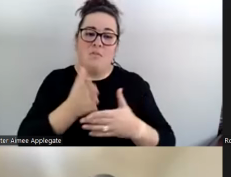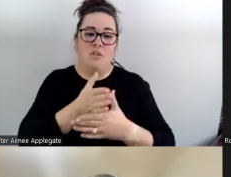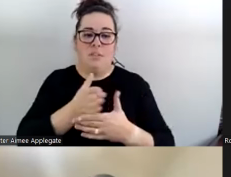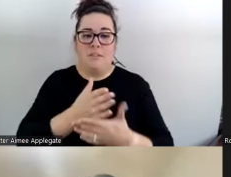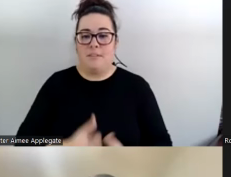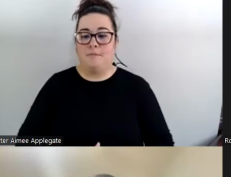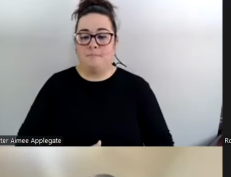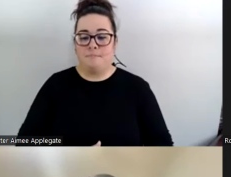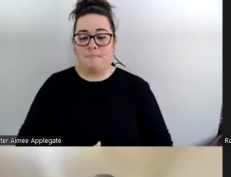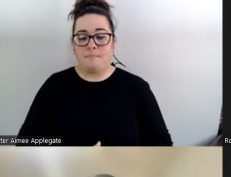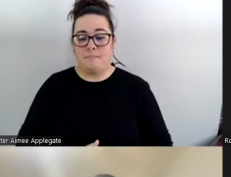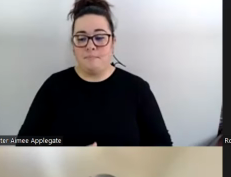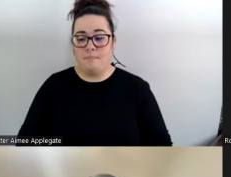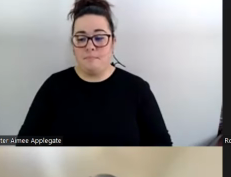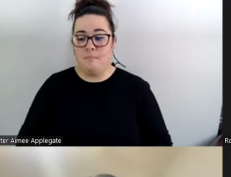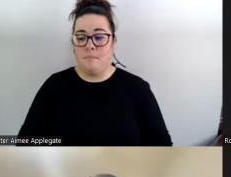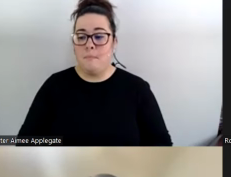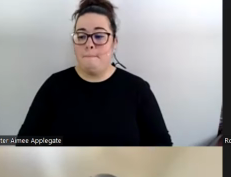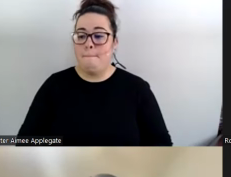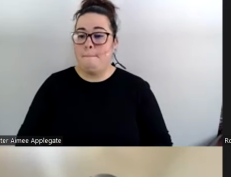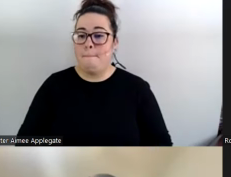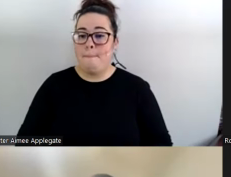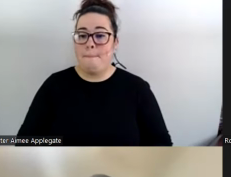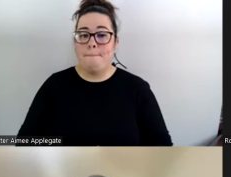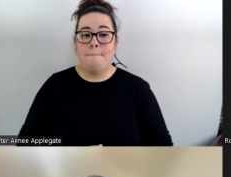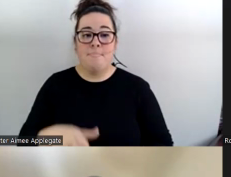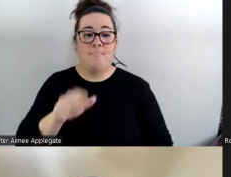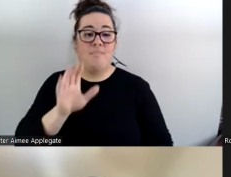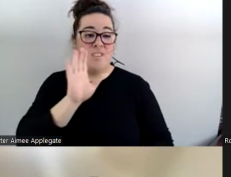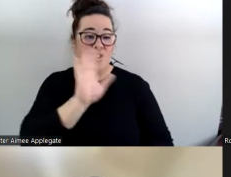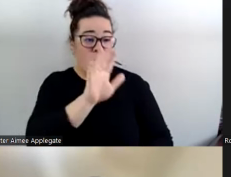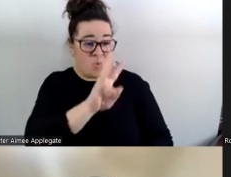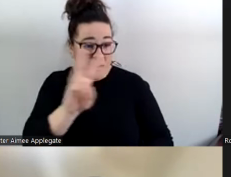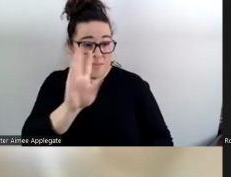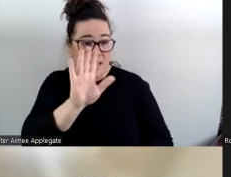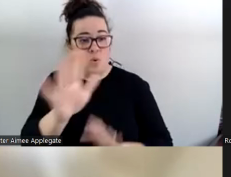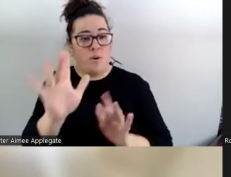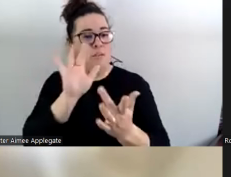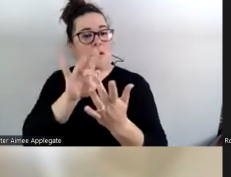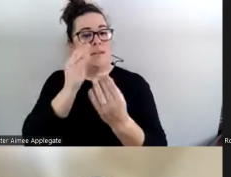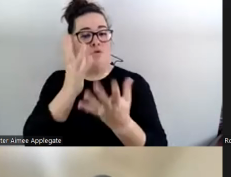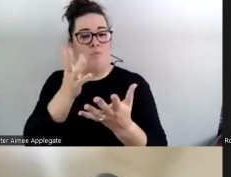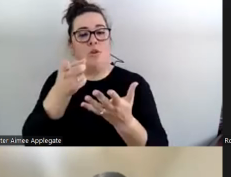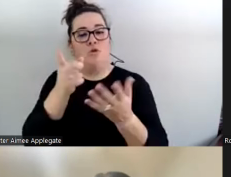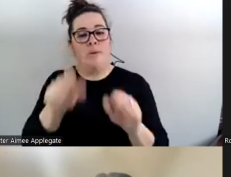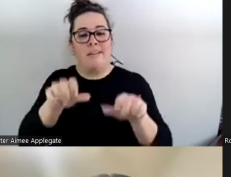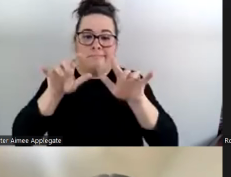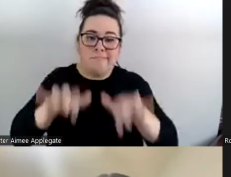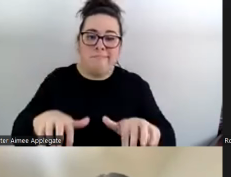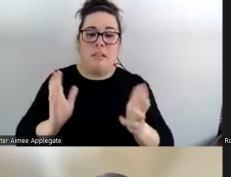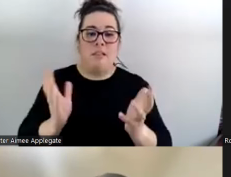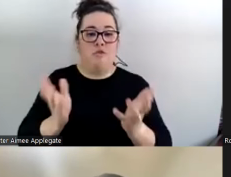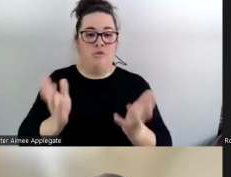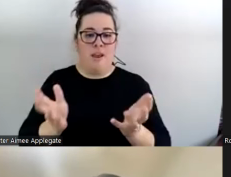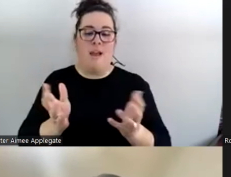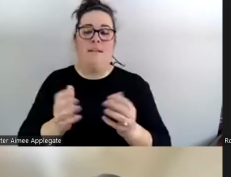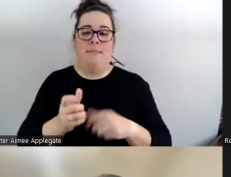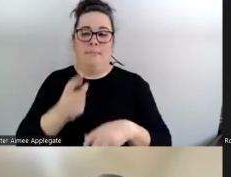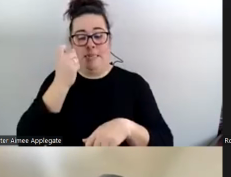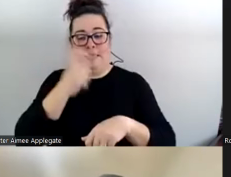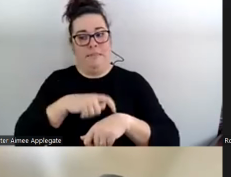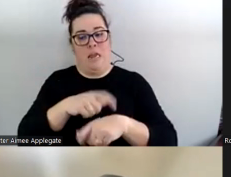you're welcome to drop the website and your contact information in the chat, just in lieu of time, but we will get the